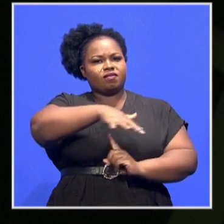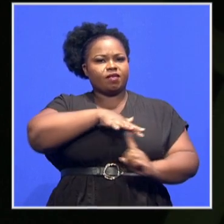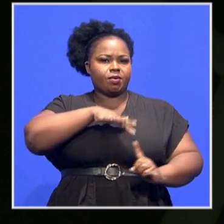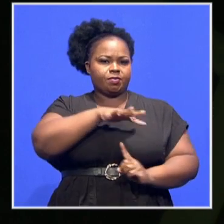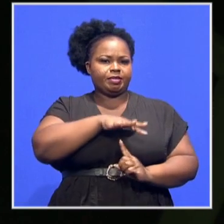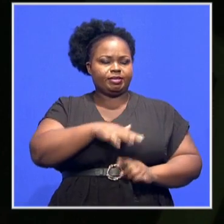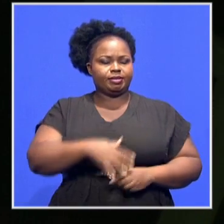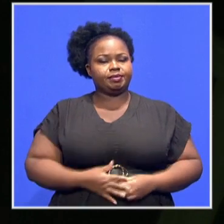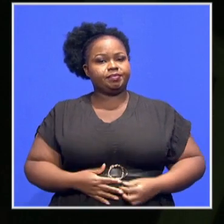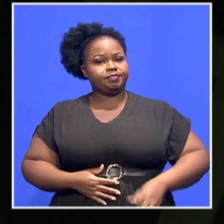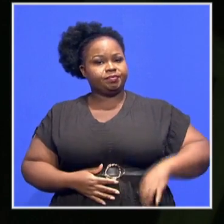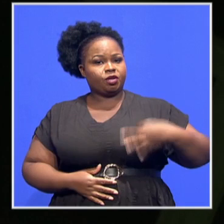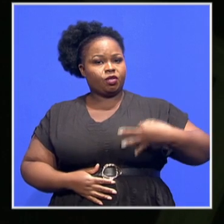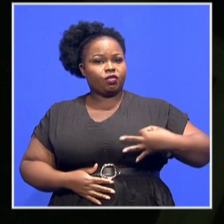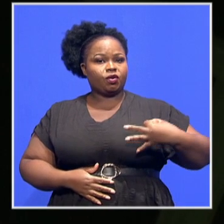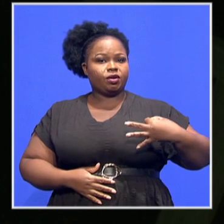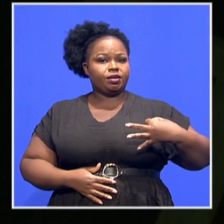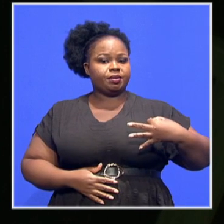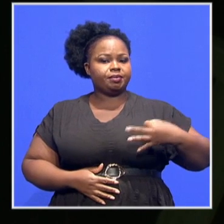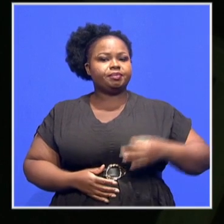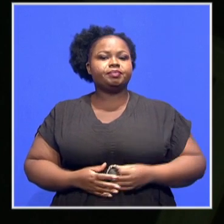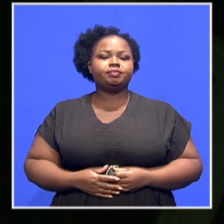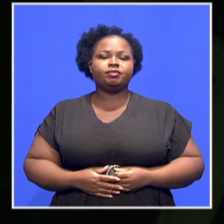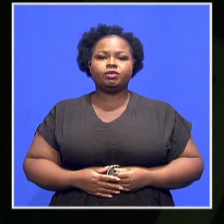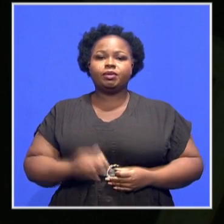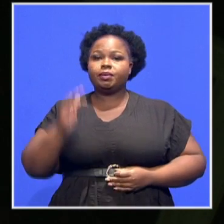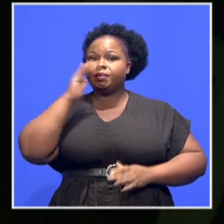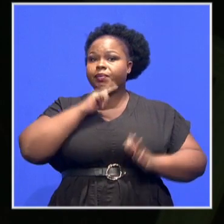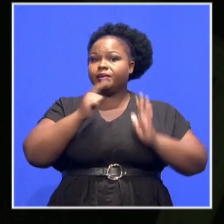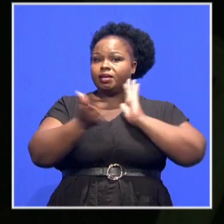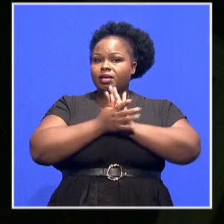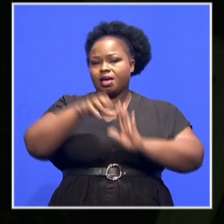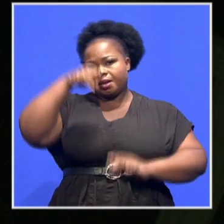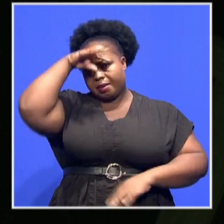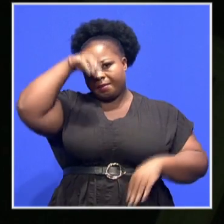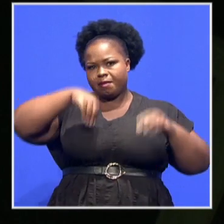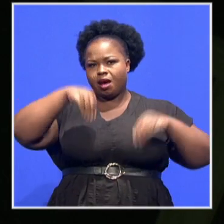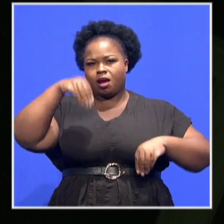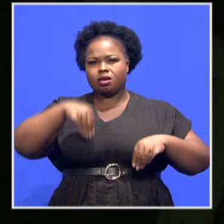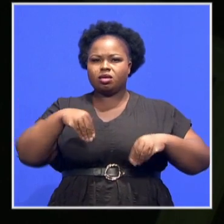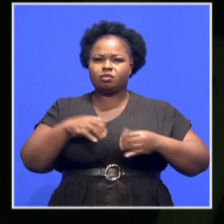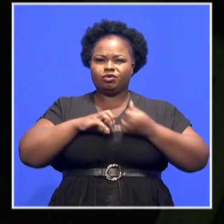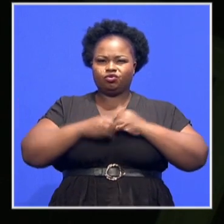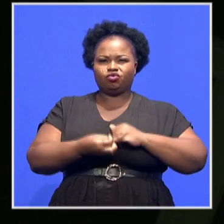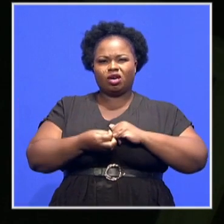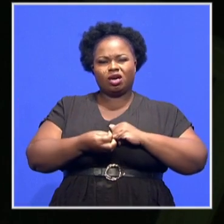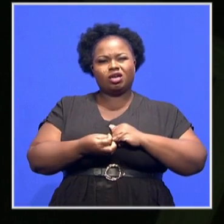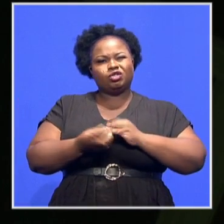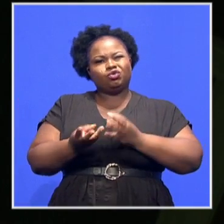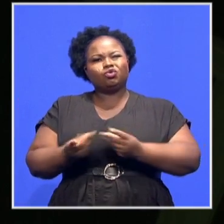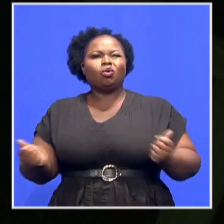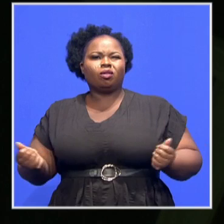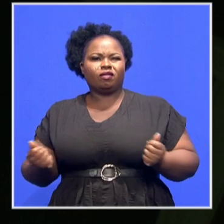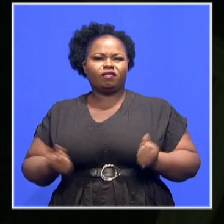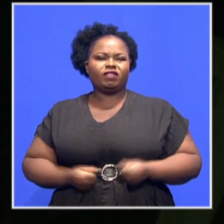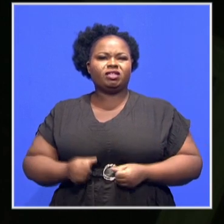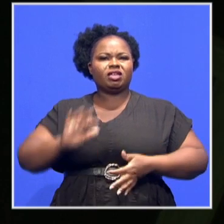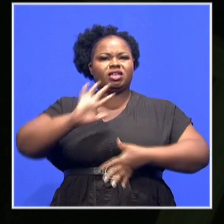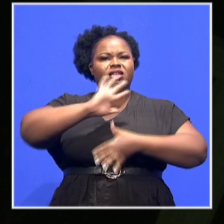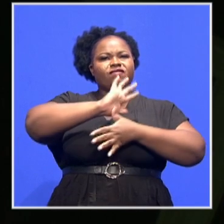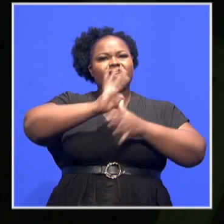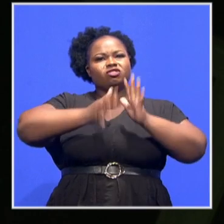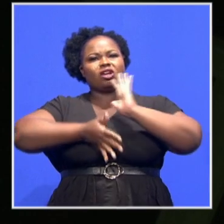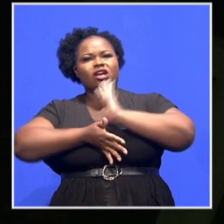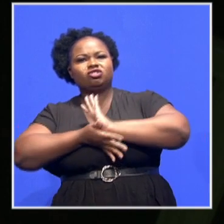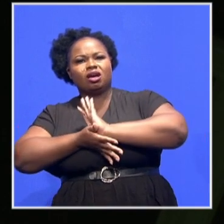Thirdly, we need to tackle illegal mining and damage to infrastructure, as well as other forms